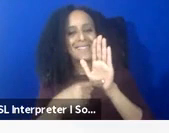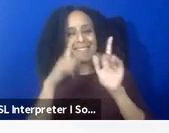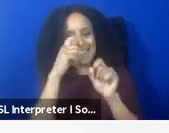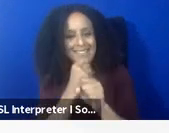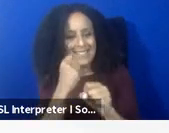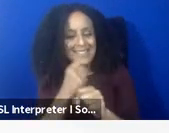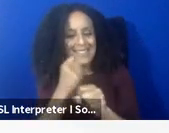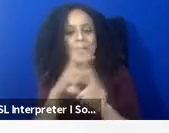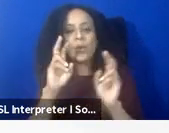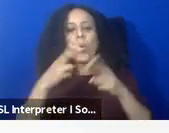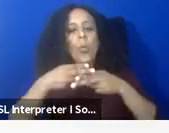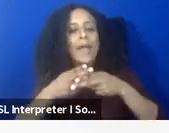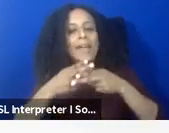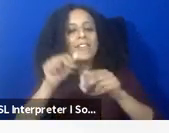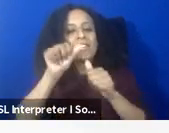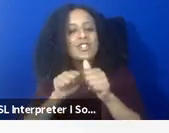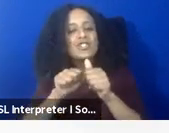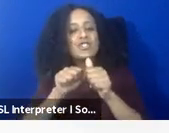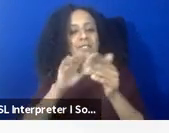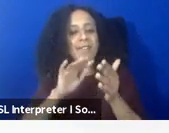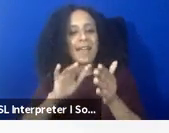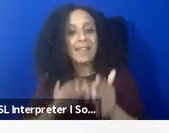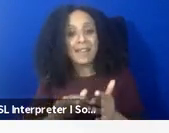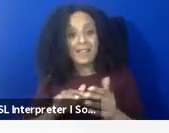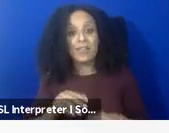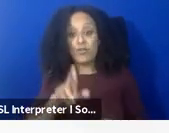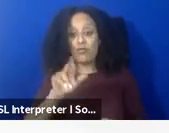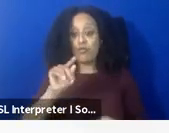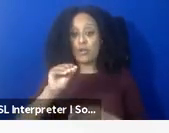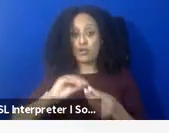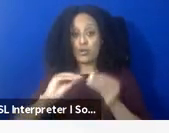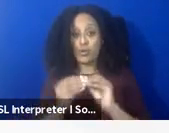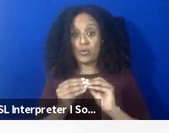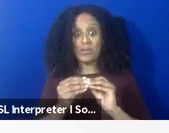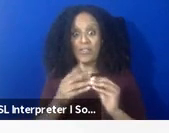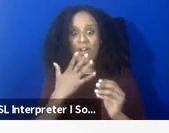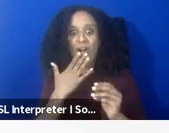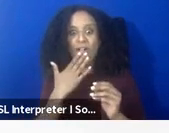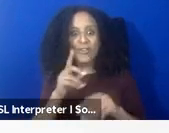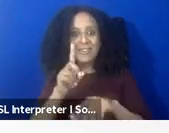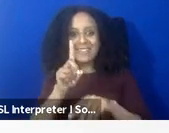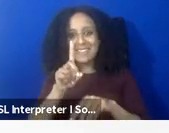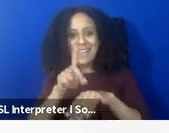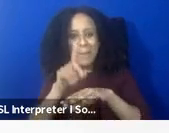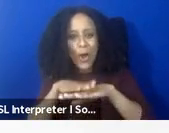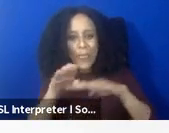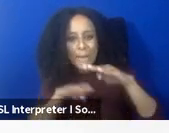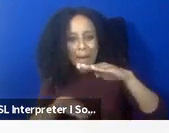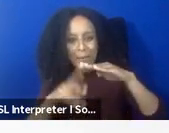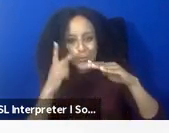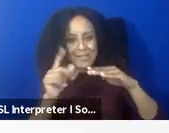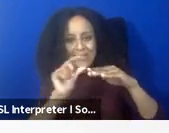study. The pooled odds ratio is indicated by the unshaded diamond at the bottom, which shows an odds ratio